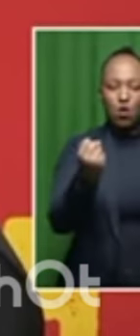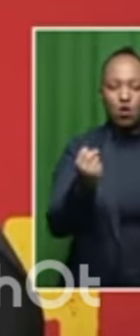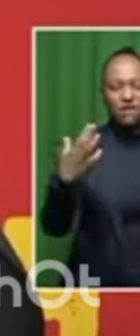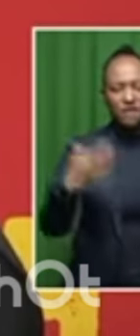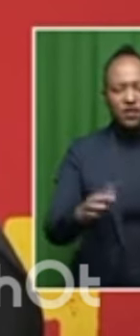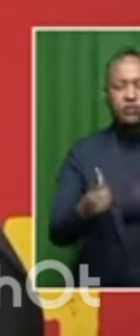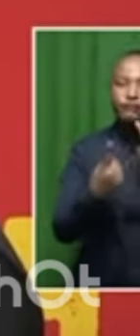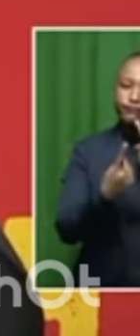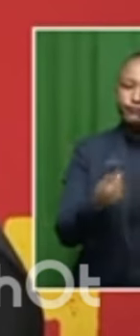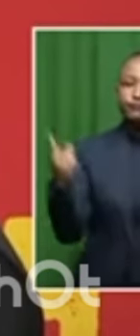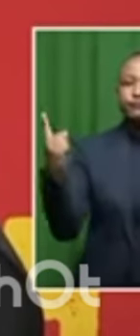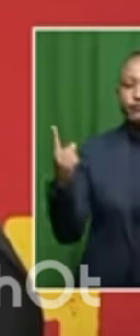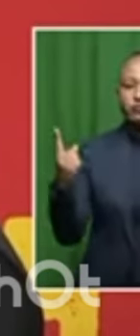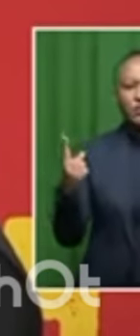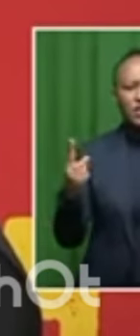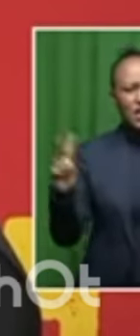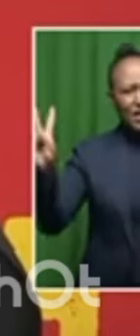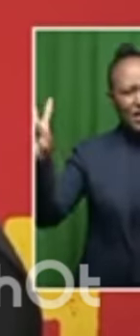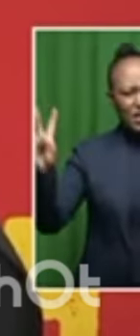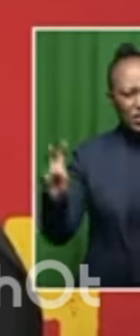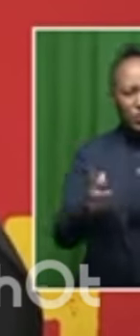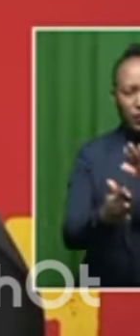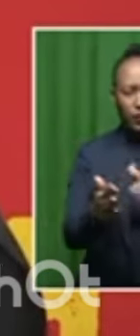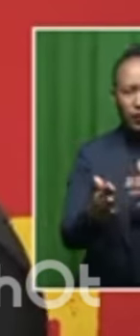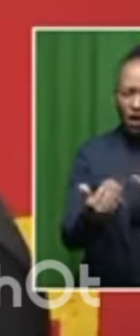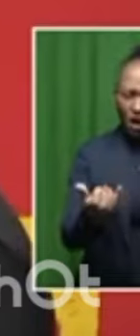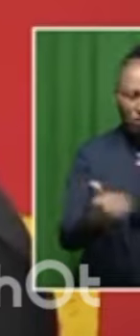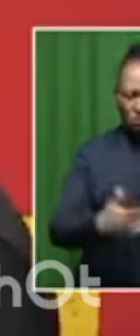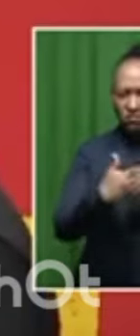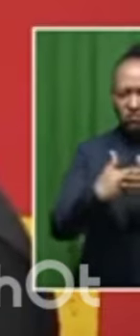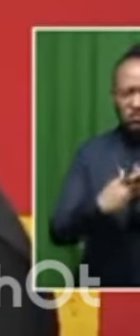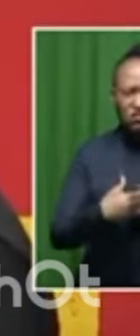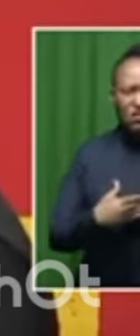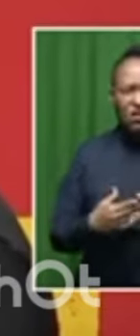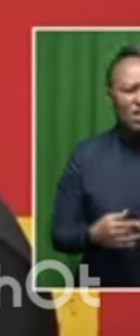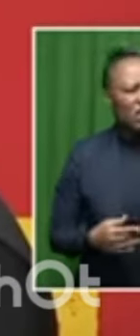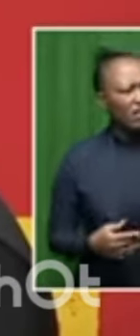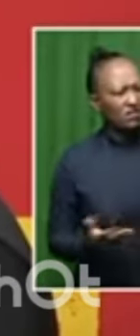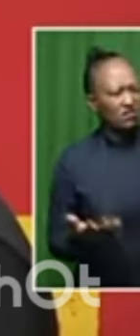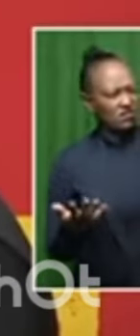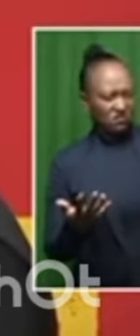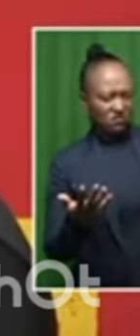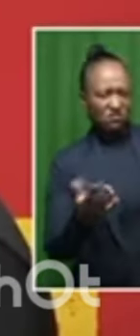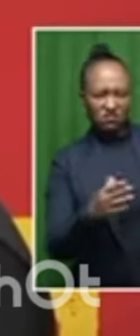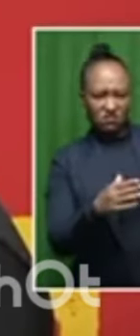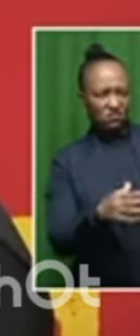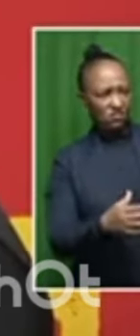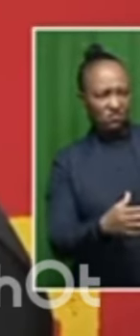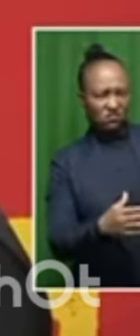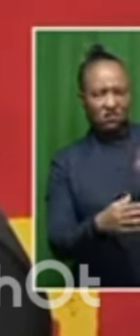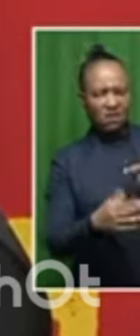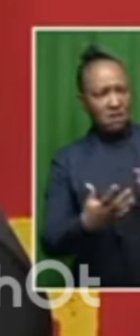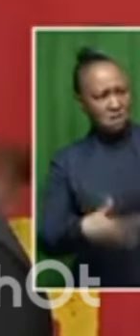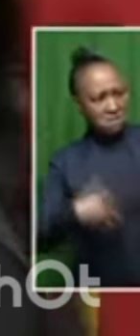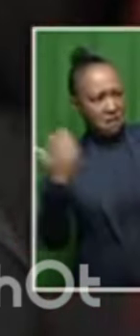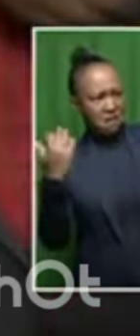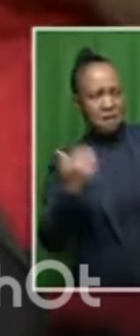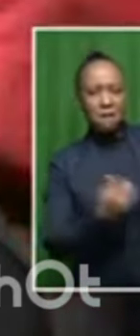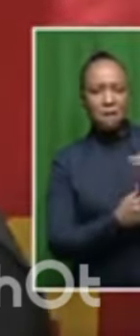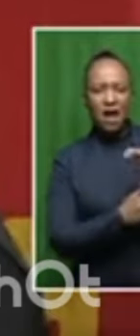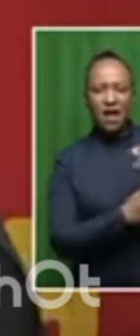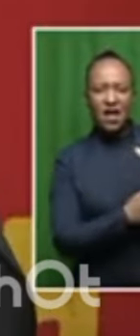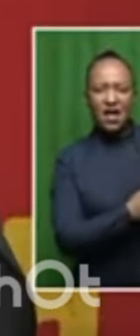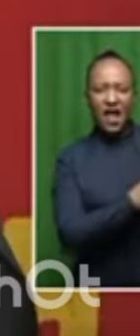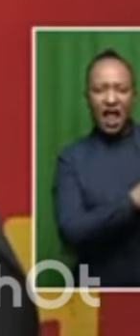him to speak his mind and focus on changing South Africa. Malema stands on the ground and says VBS money is just